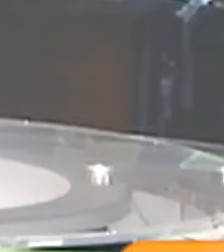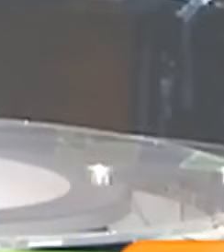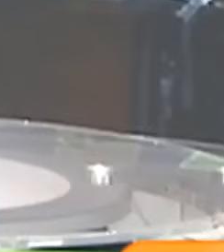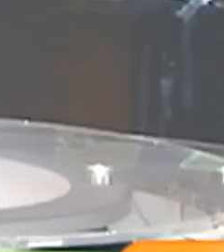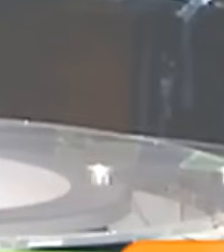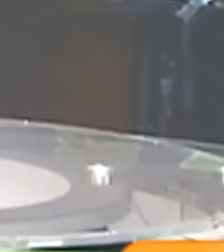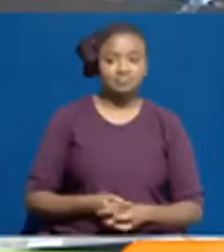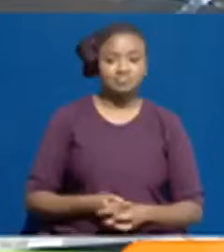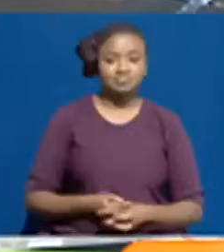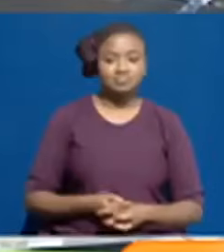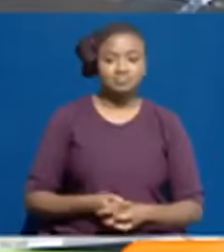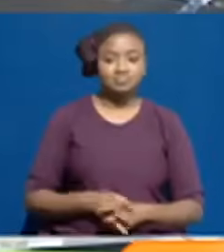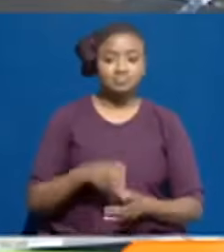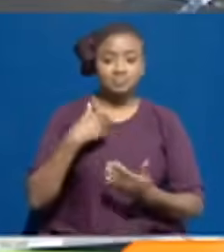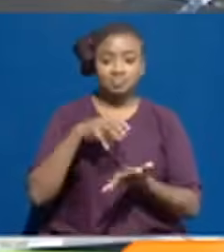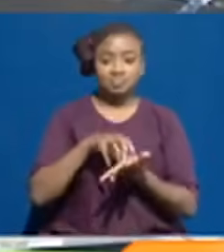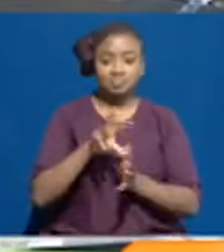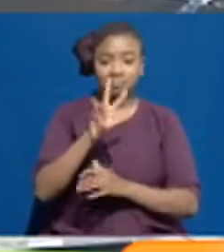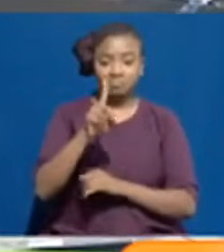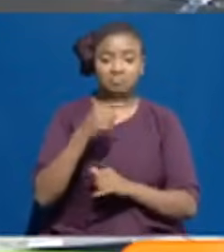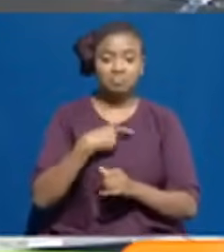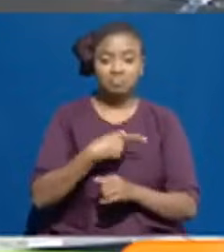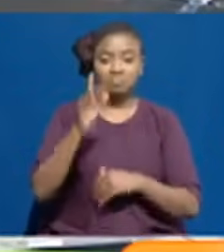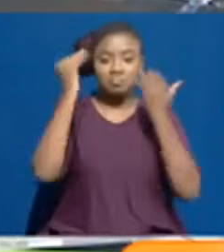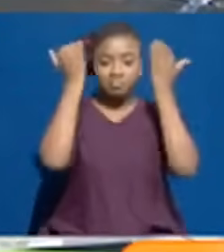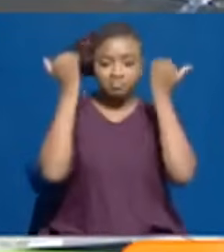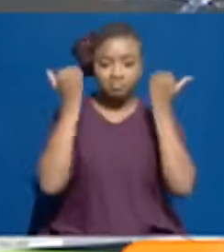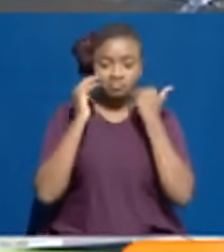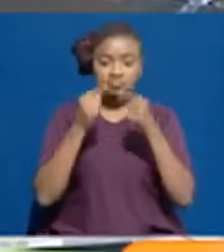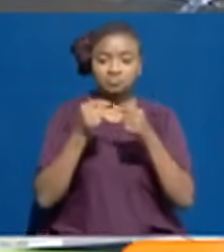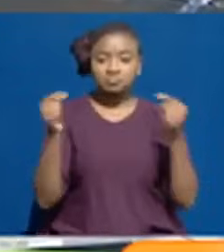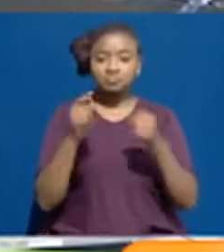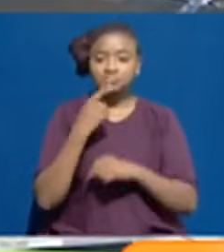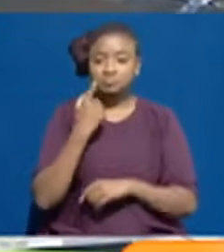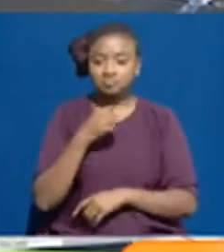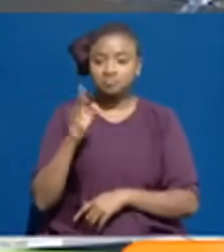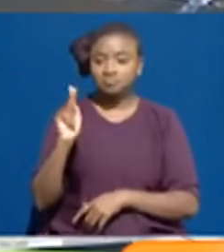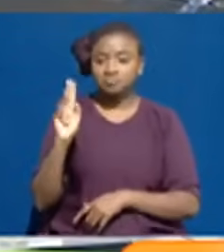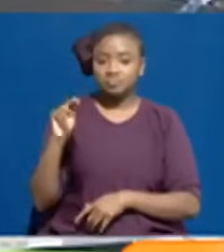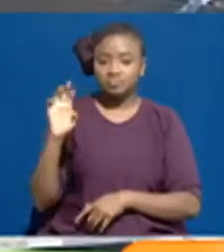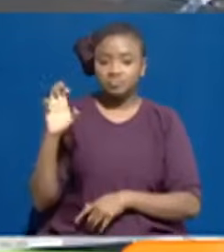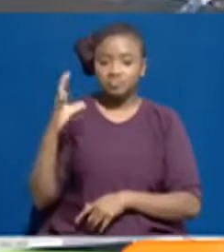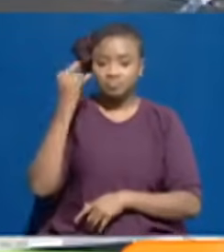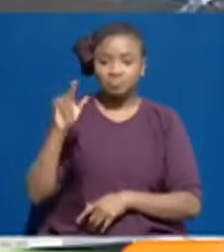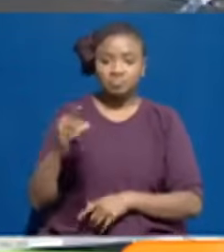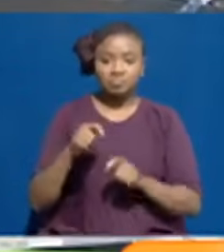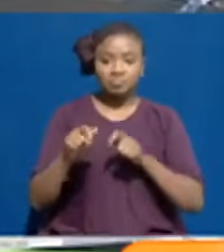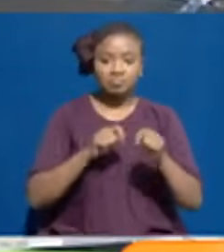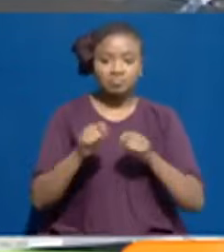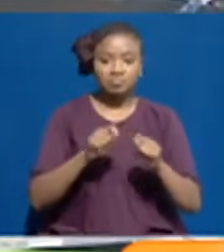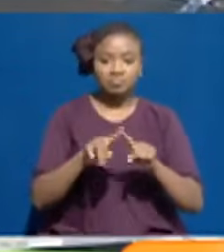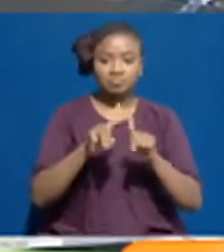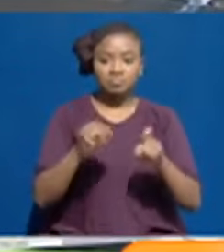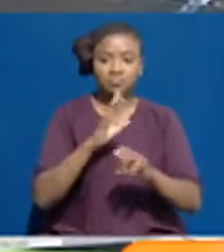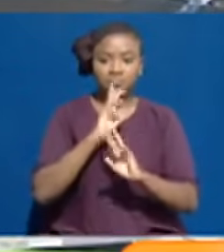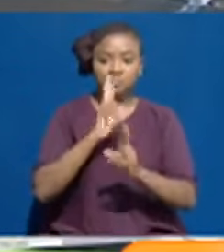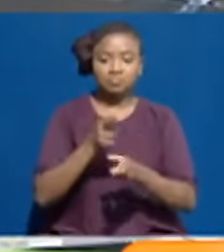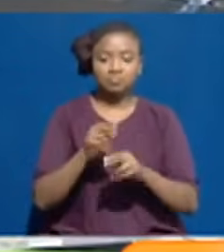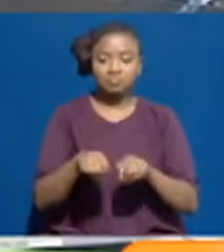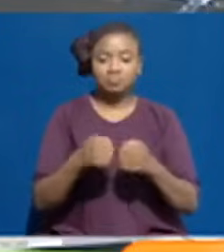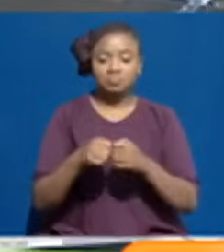At least two cases have been filed against the Kenya National Examination Council over claims of mismanaging the recently released KCPE examination